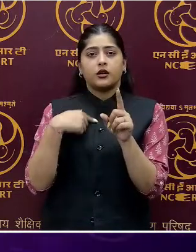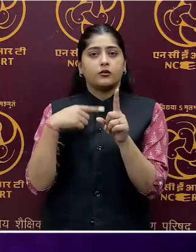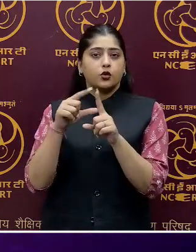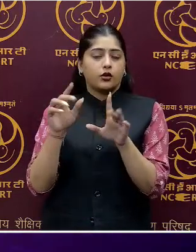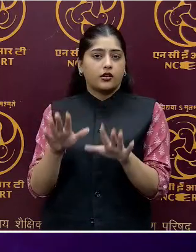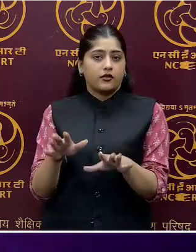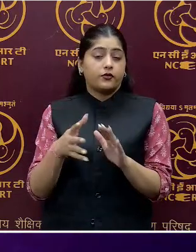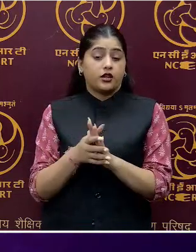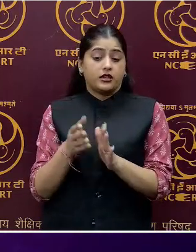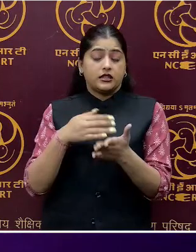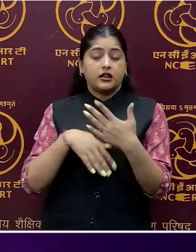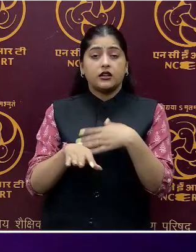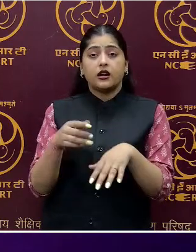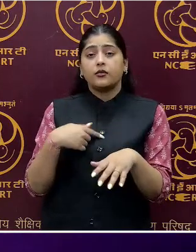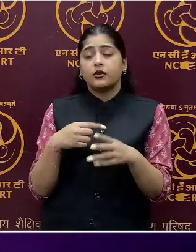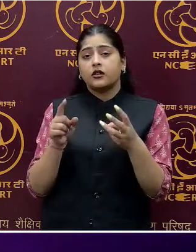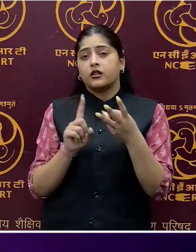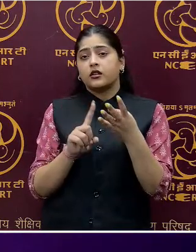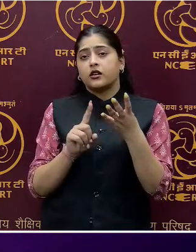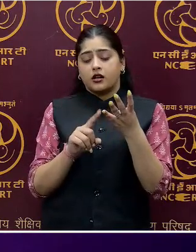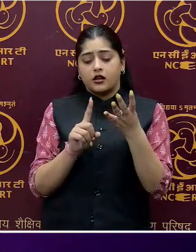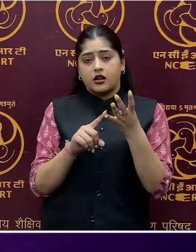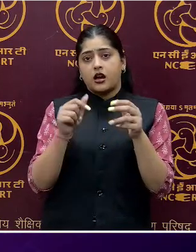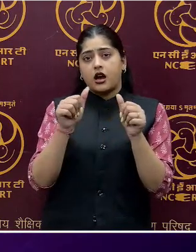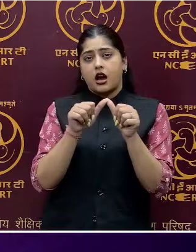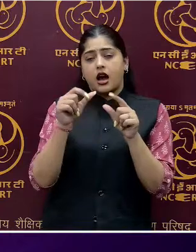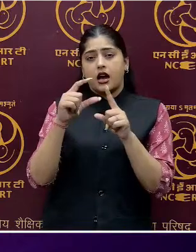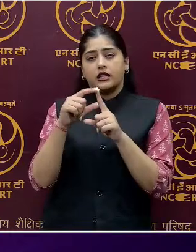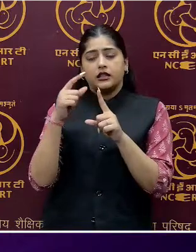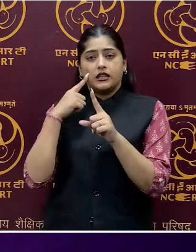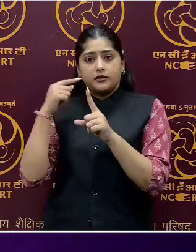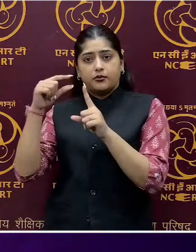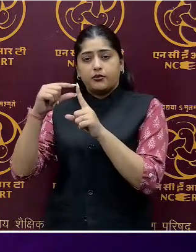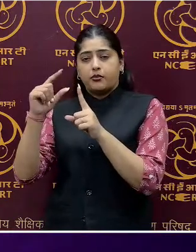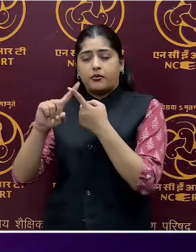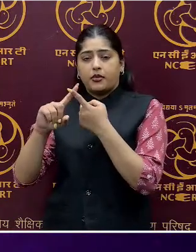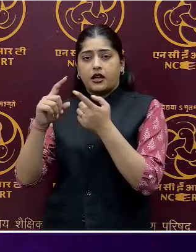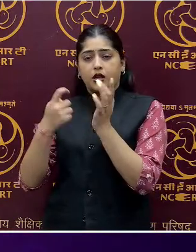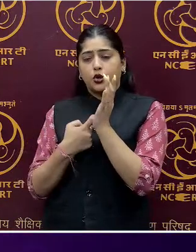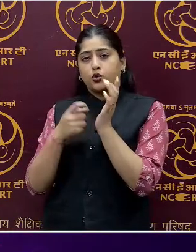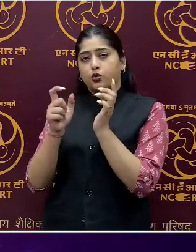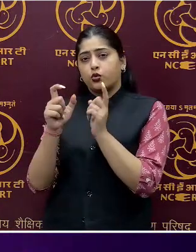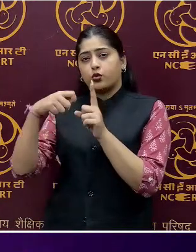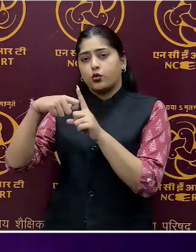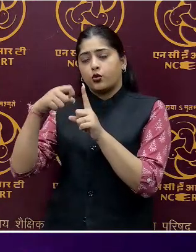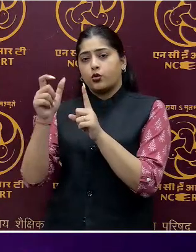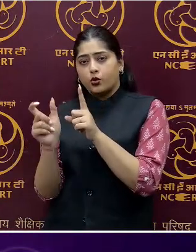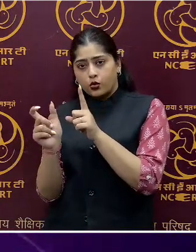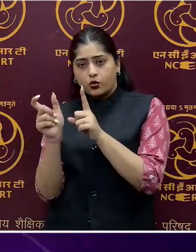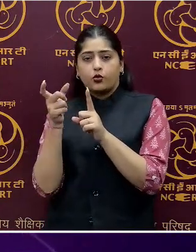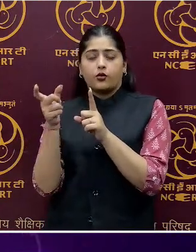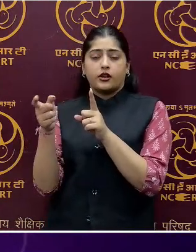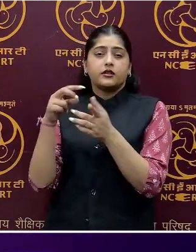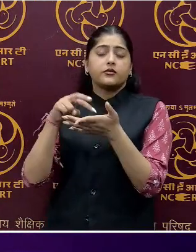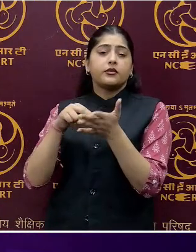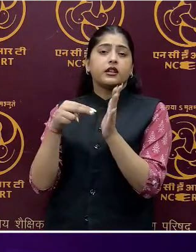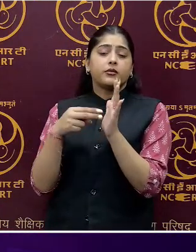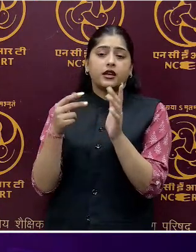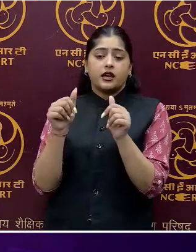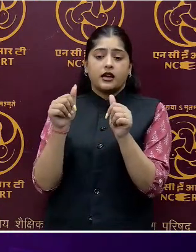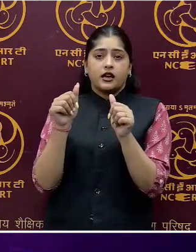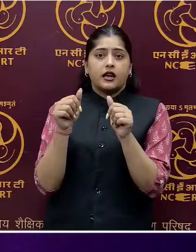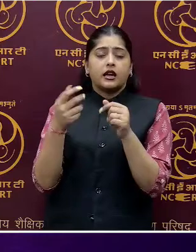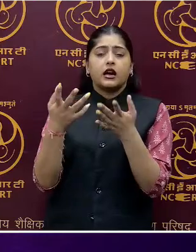is Adi Peraku. Adi Peraku is a Tamil monsoon festival. Okay. It is celebrated in the month Adi, month